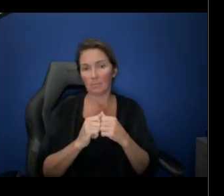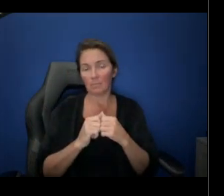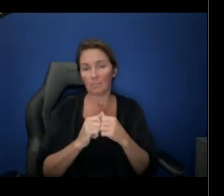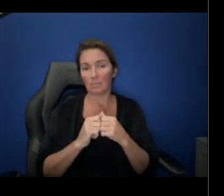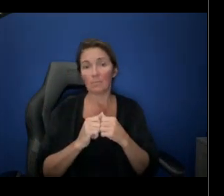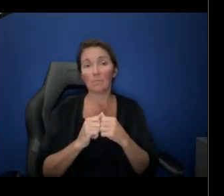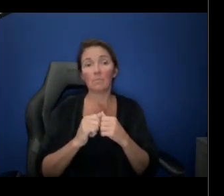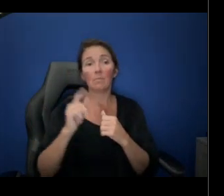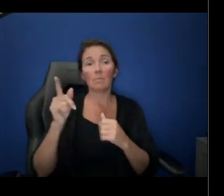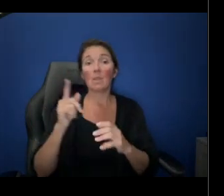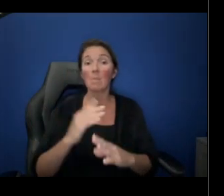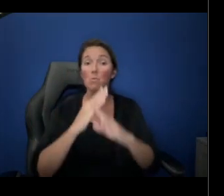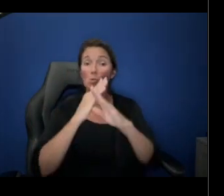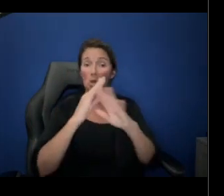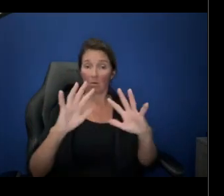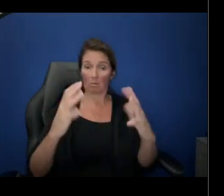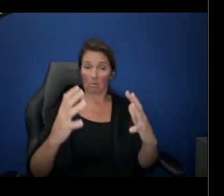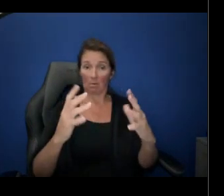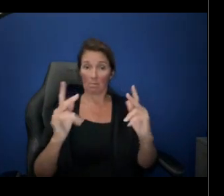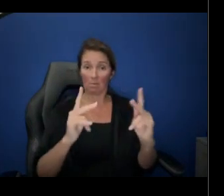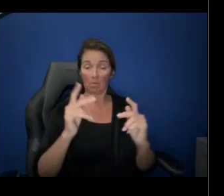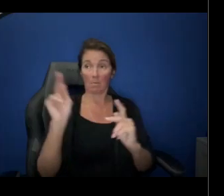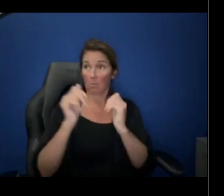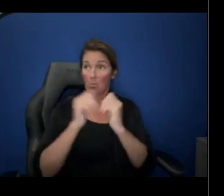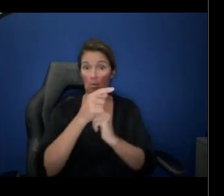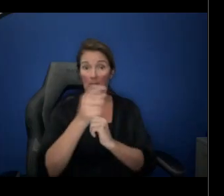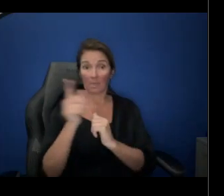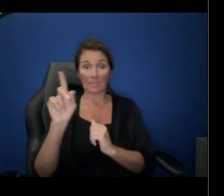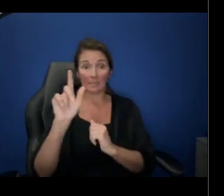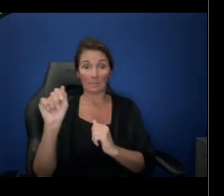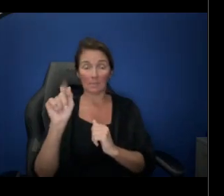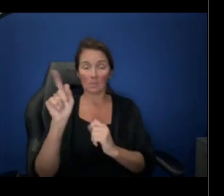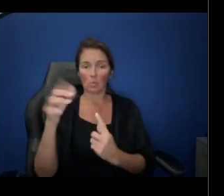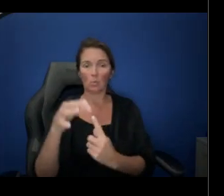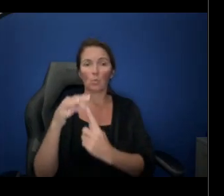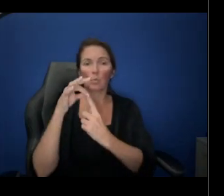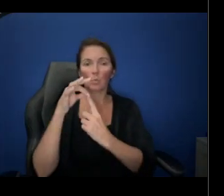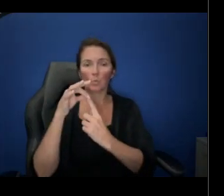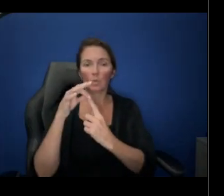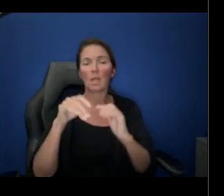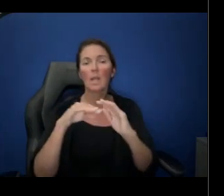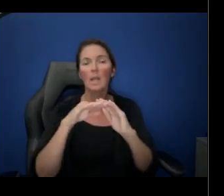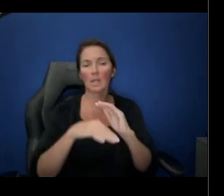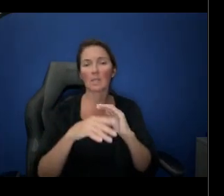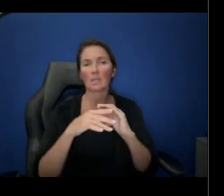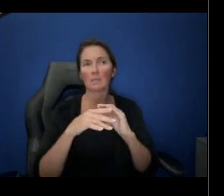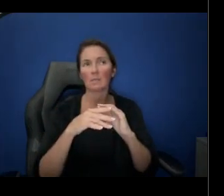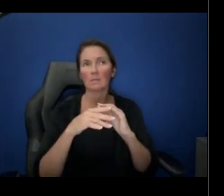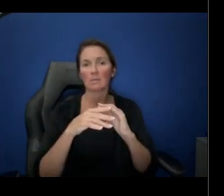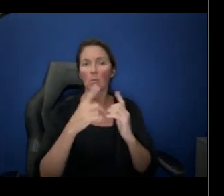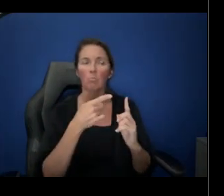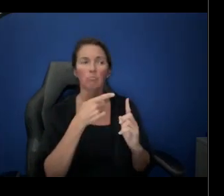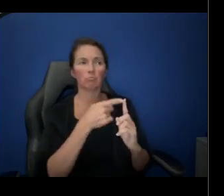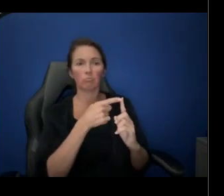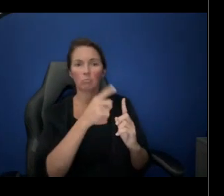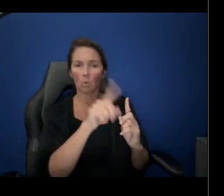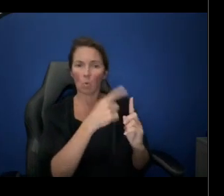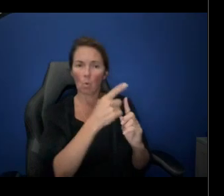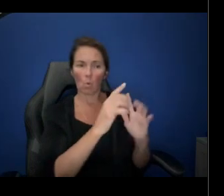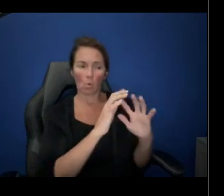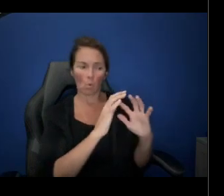As a protected class, people with disabilities are unique in at least one respect. They are the only